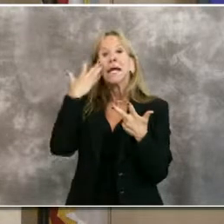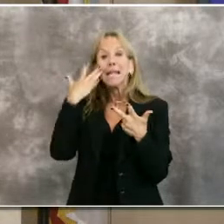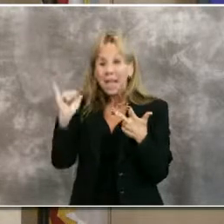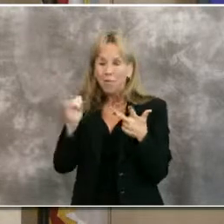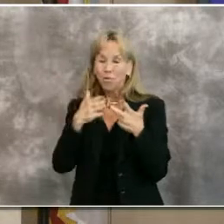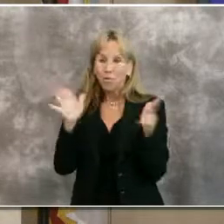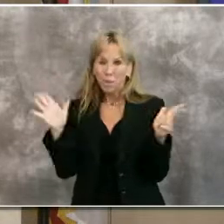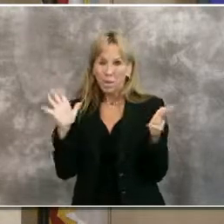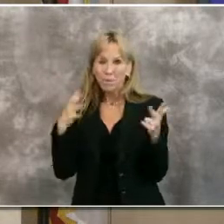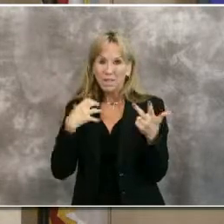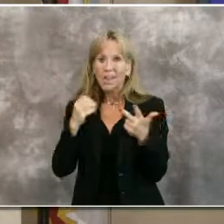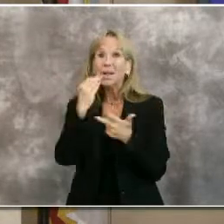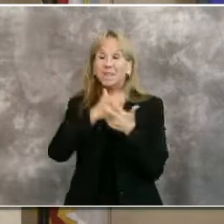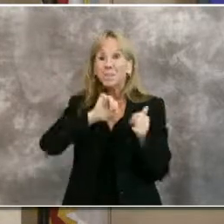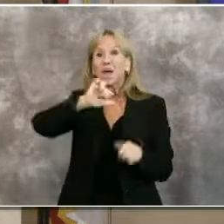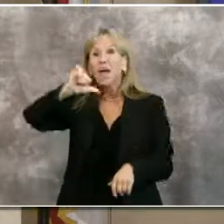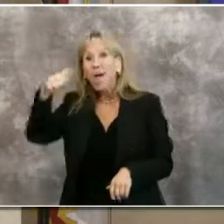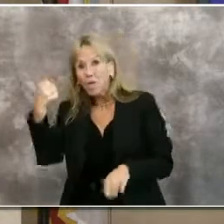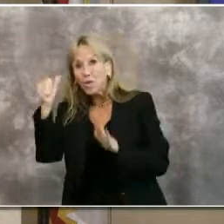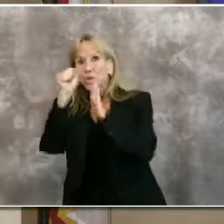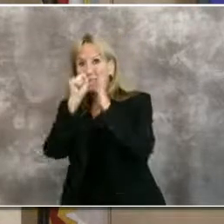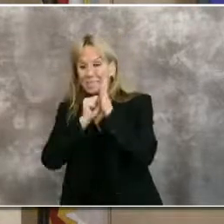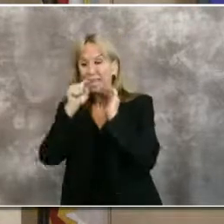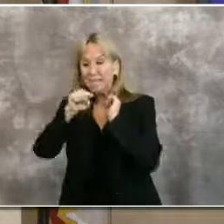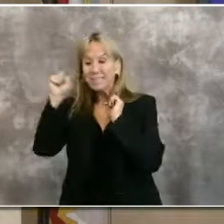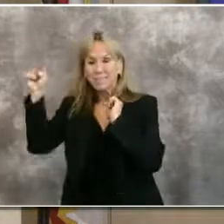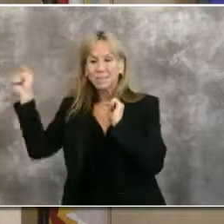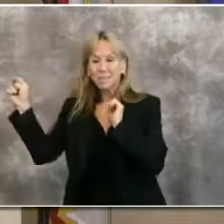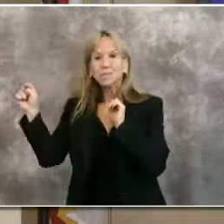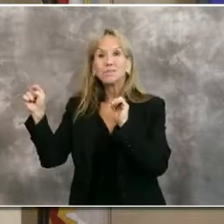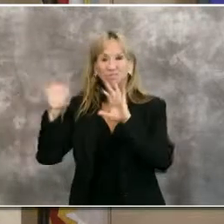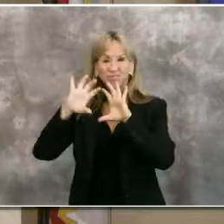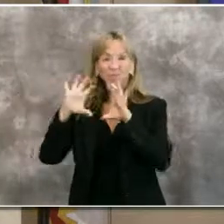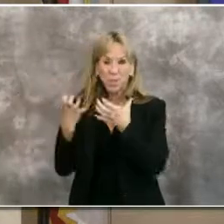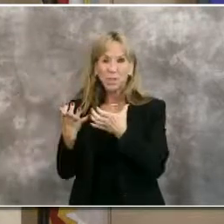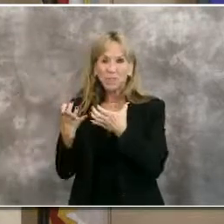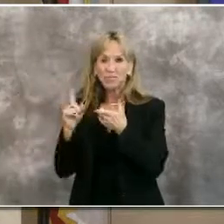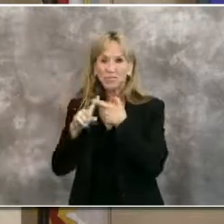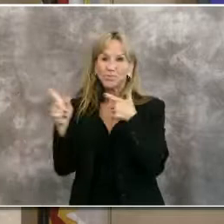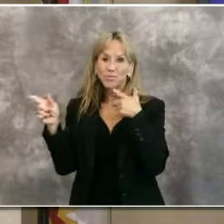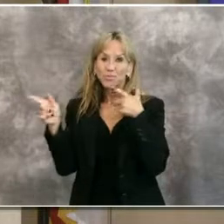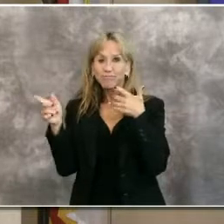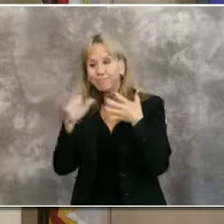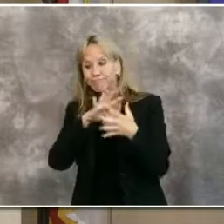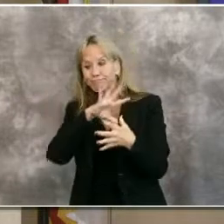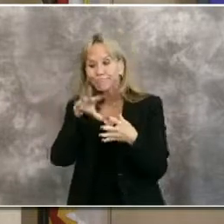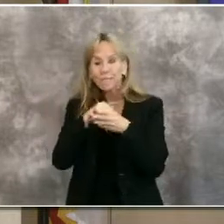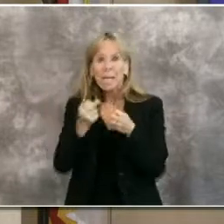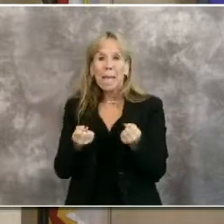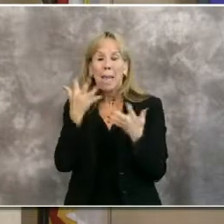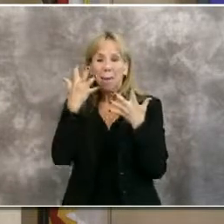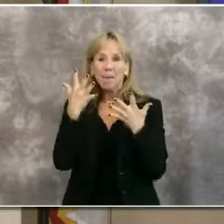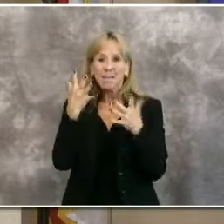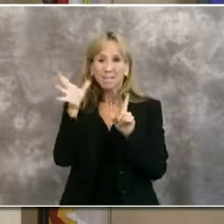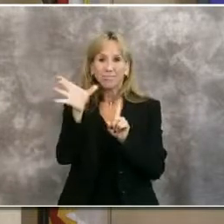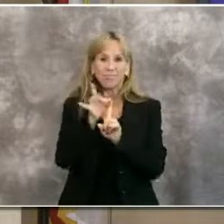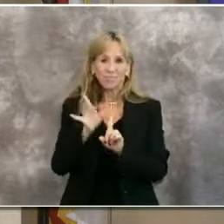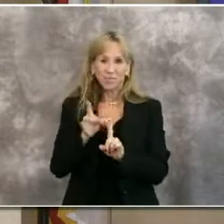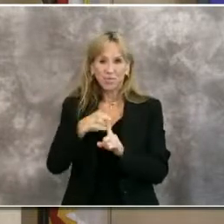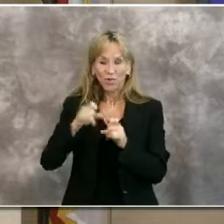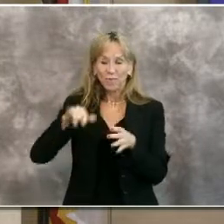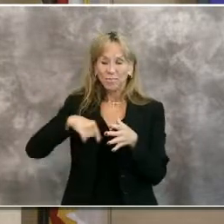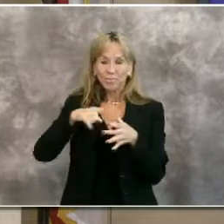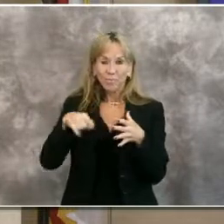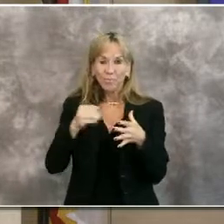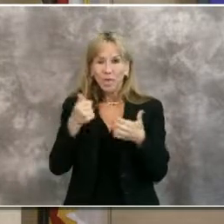other state organizations to get a handle on exactly how many cases there are and to get